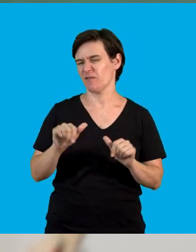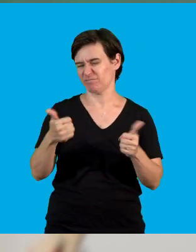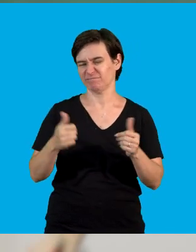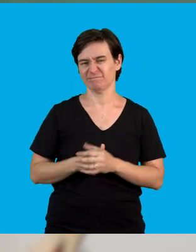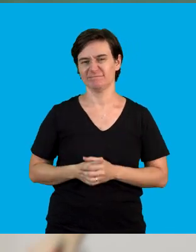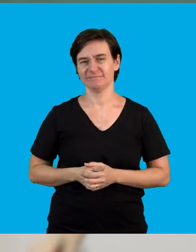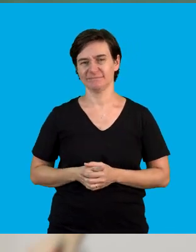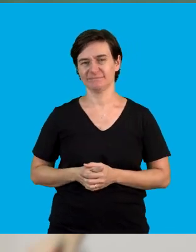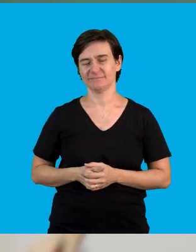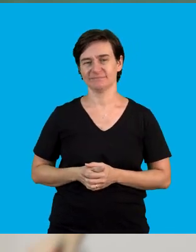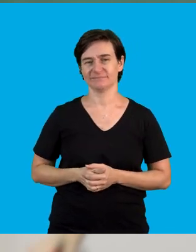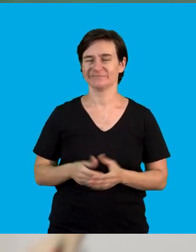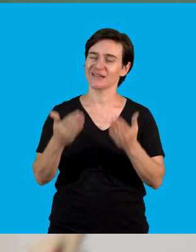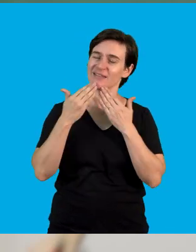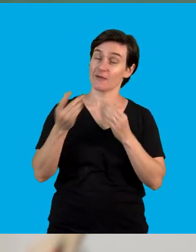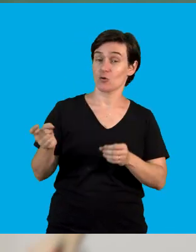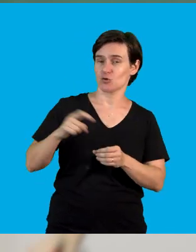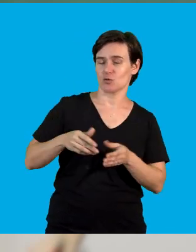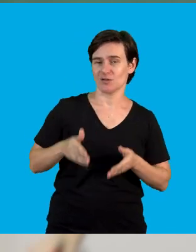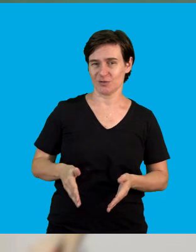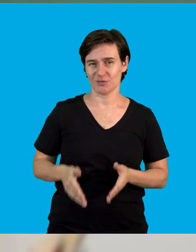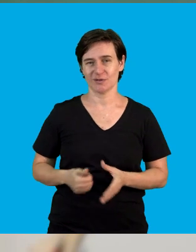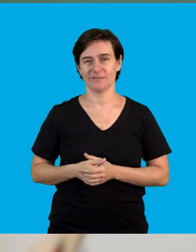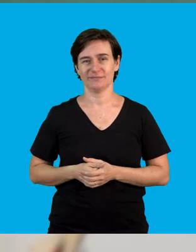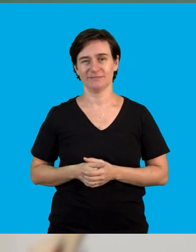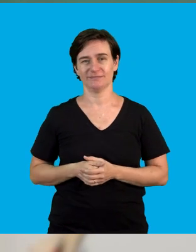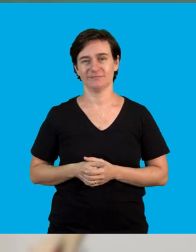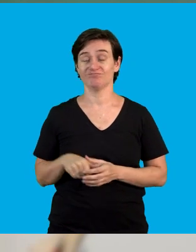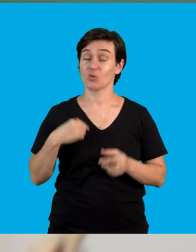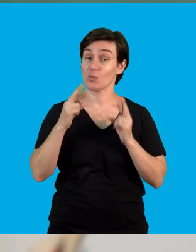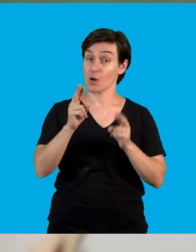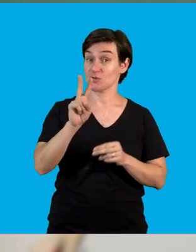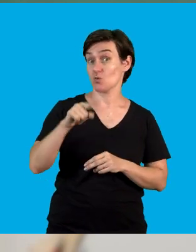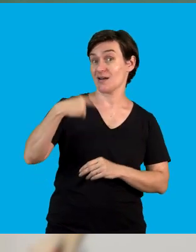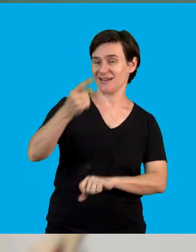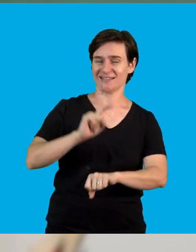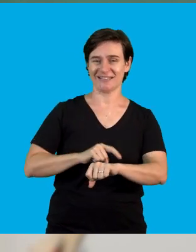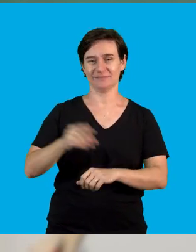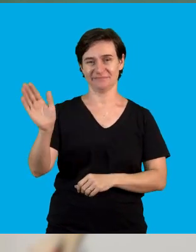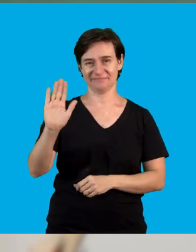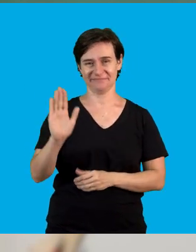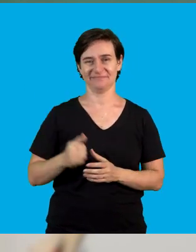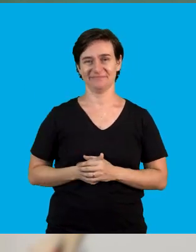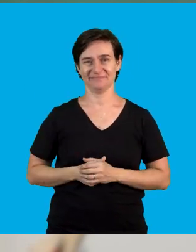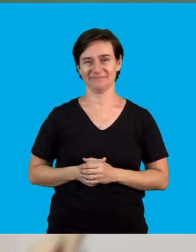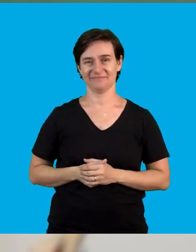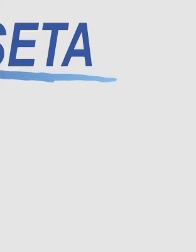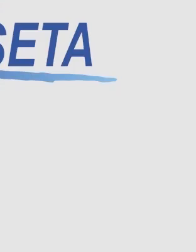well in this challenge. Thank you for joining us for our lesson. We hope to see you next time. Goodbye.